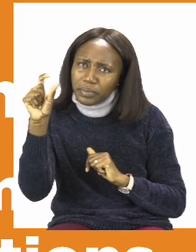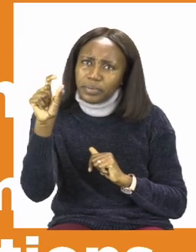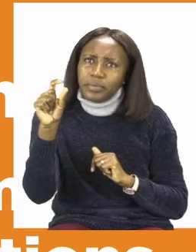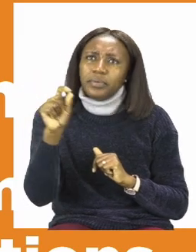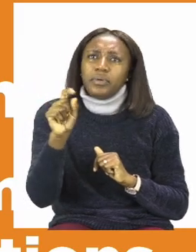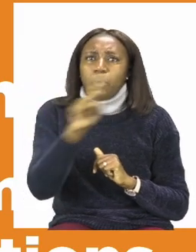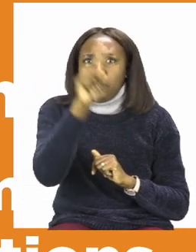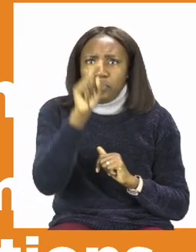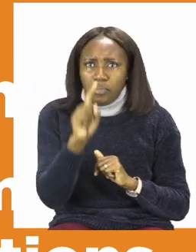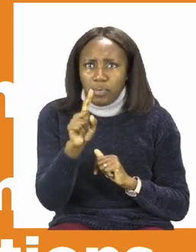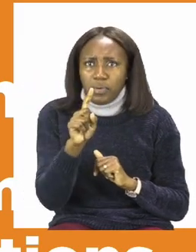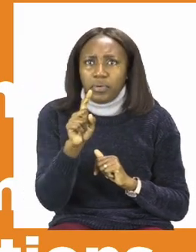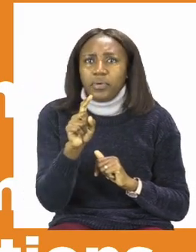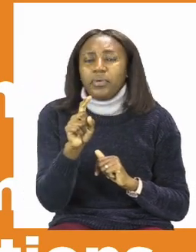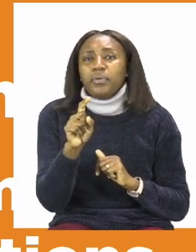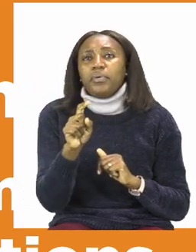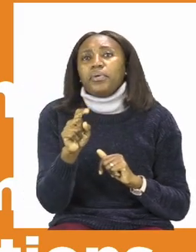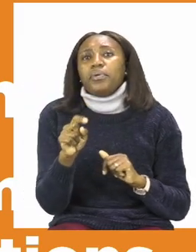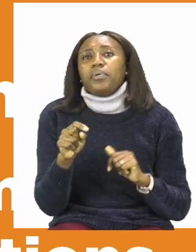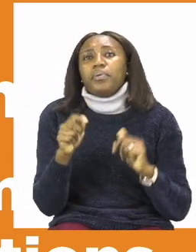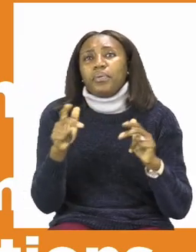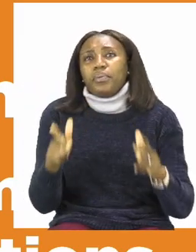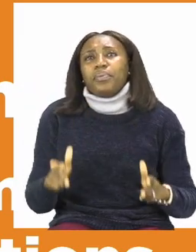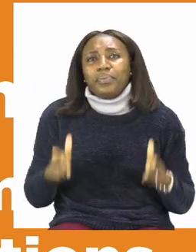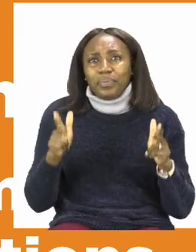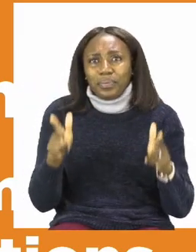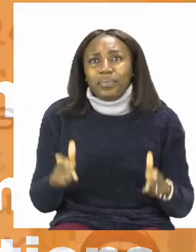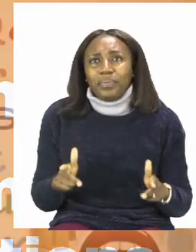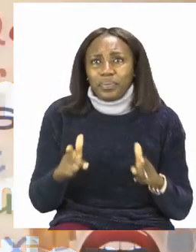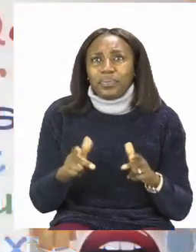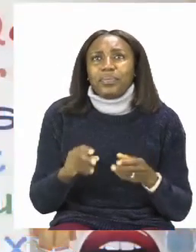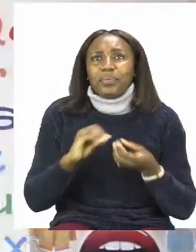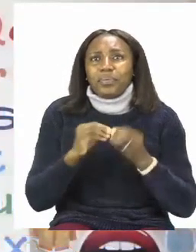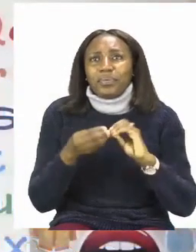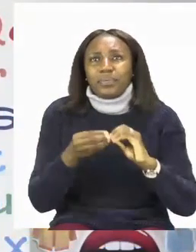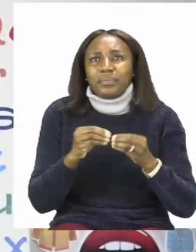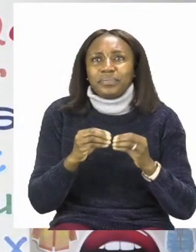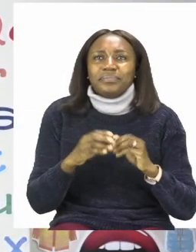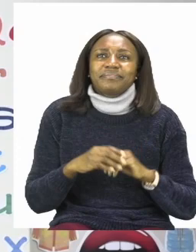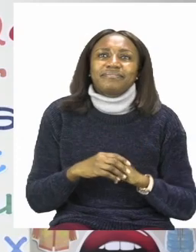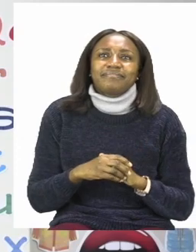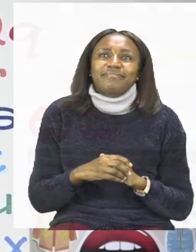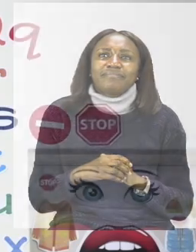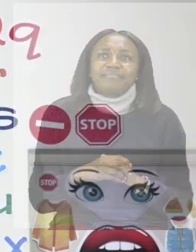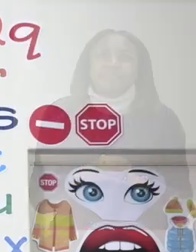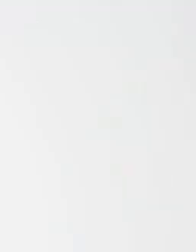and questions and train sums.